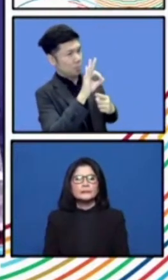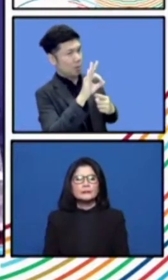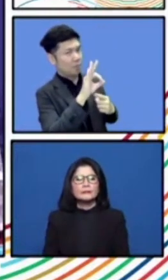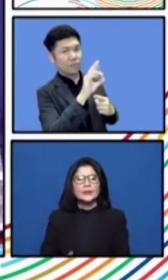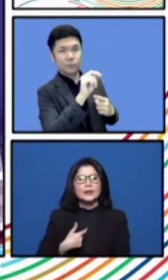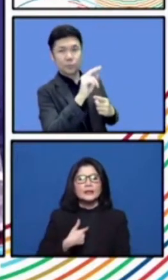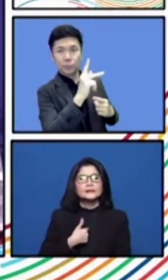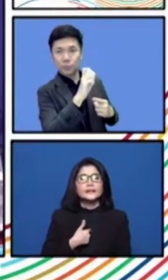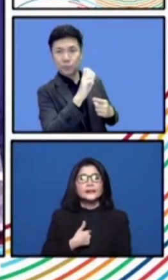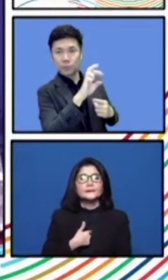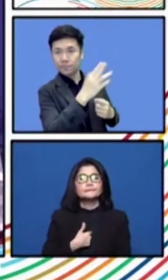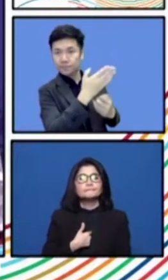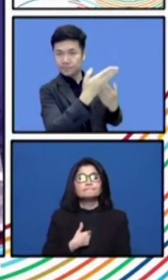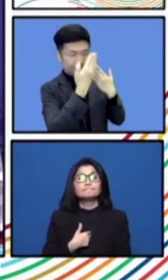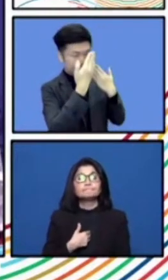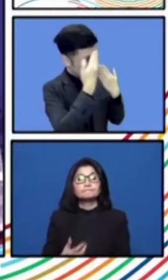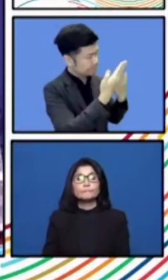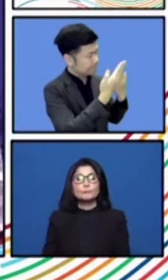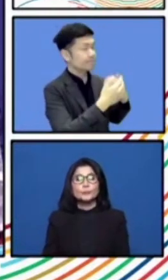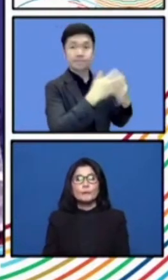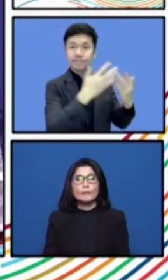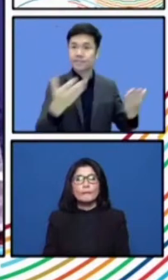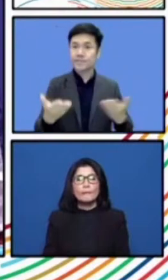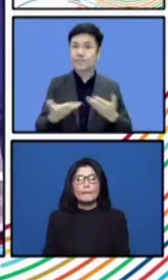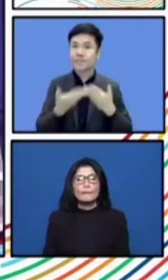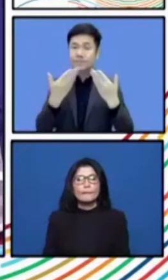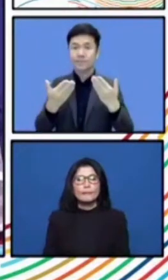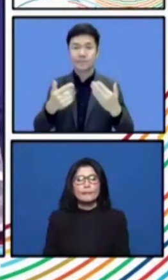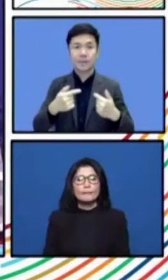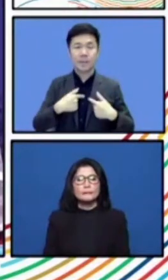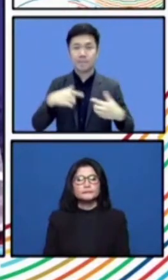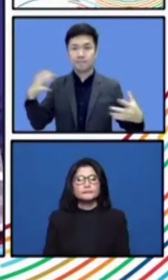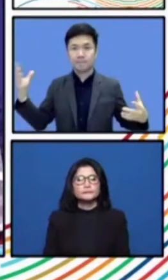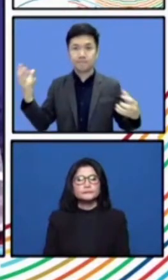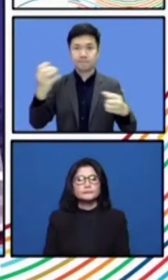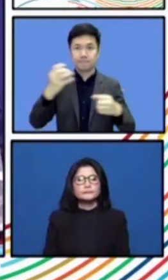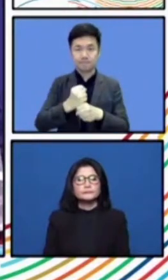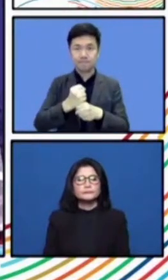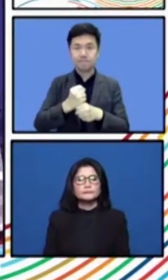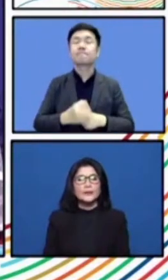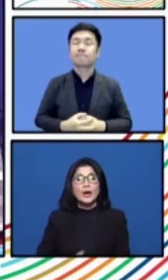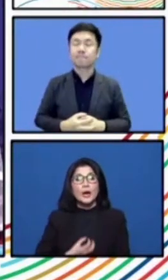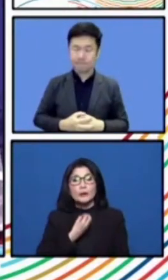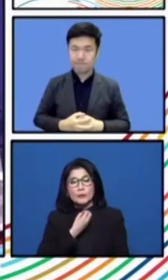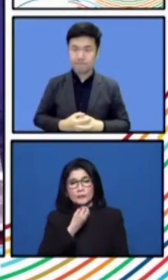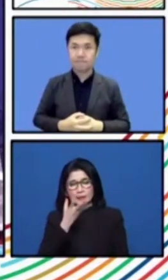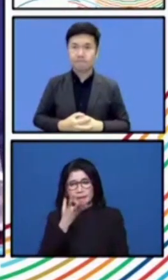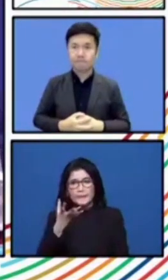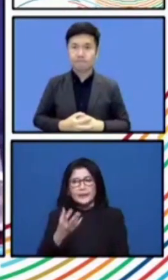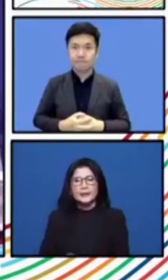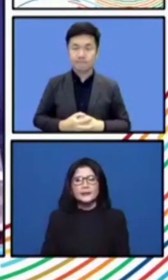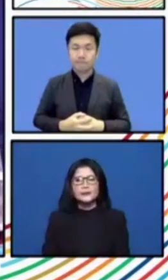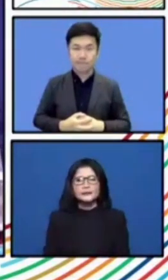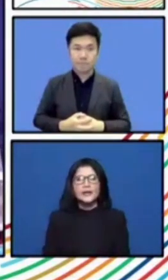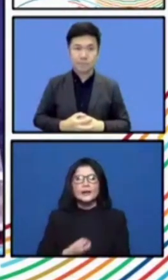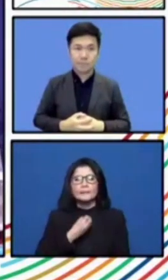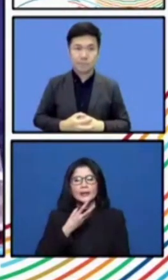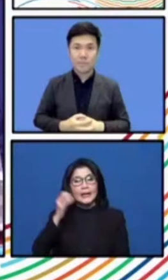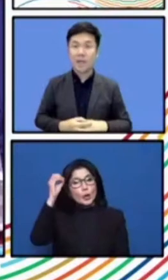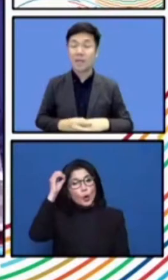summarize my sense and my thinking on this topic by forces